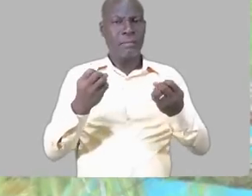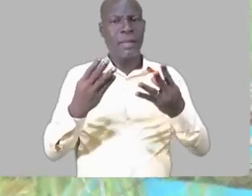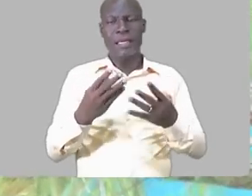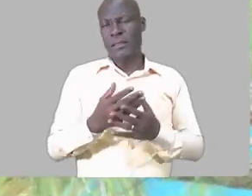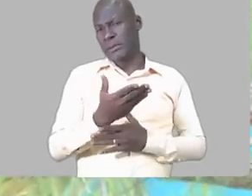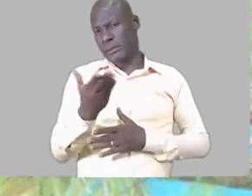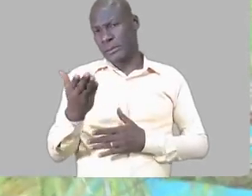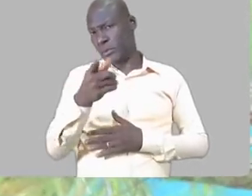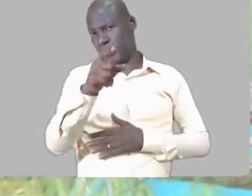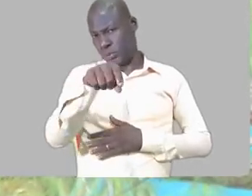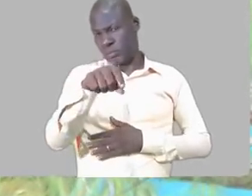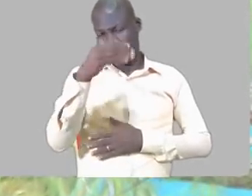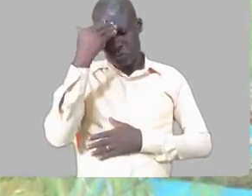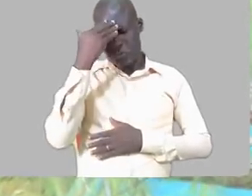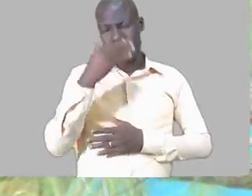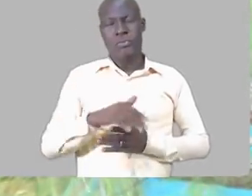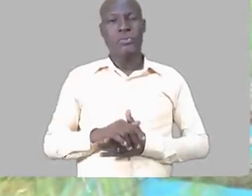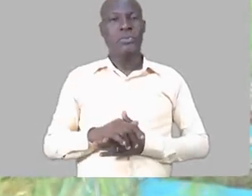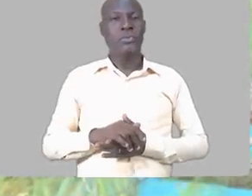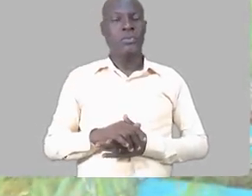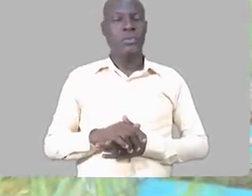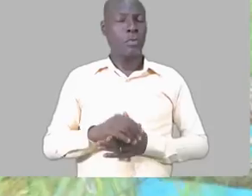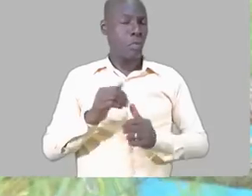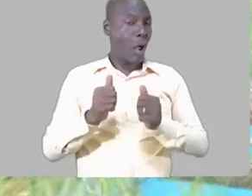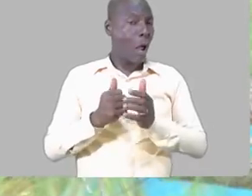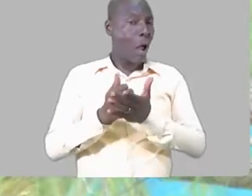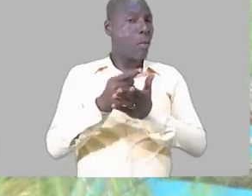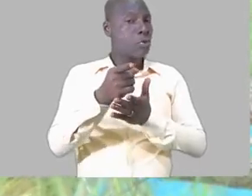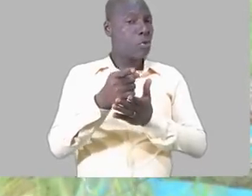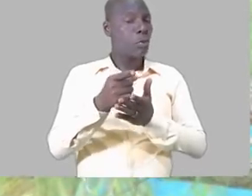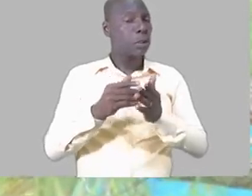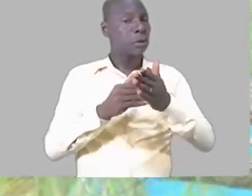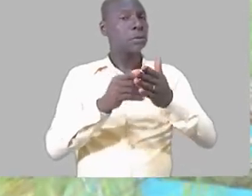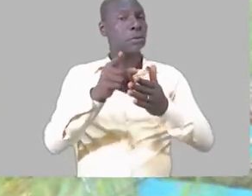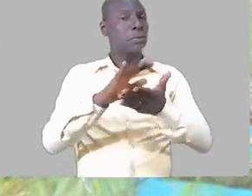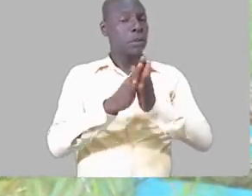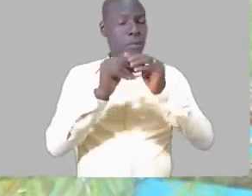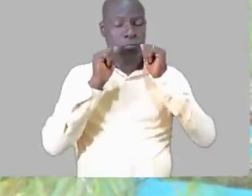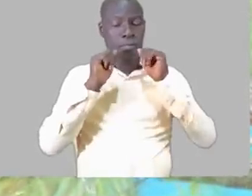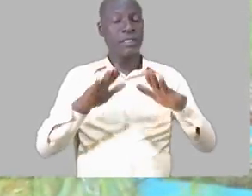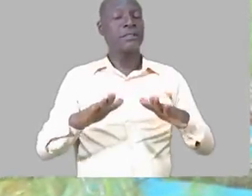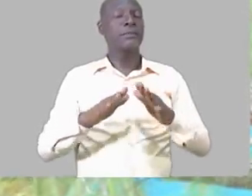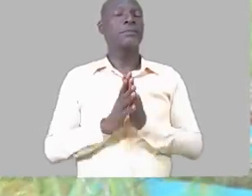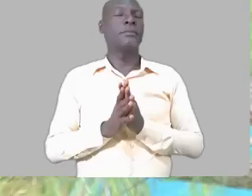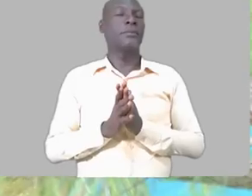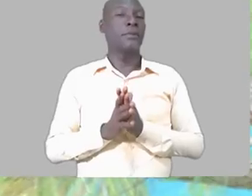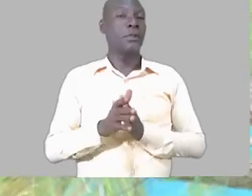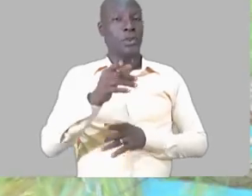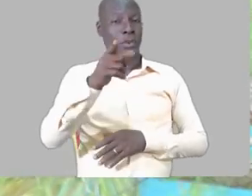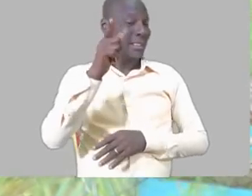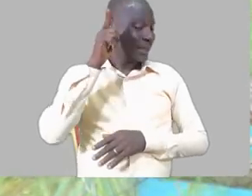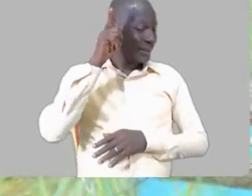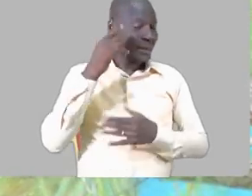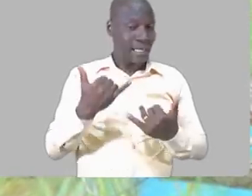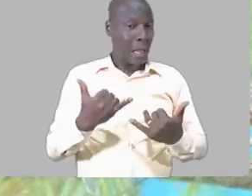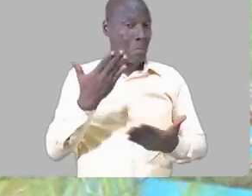nonso. Ewa iwiase. Na ediwenim na abuwao. Na ama uenshra. Entise ute mi